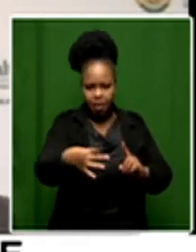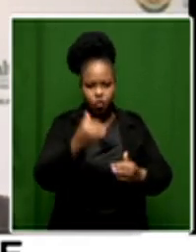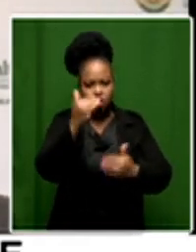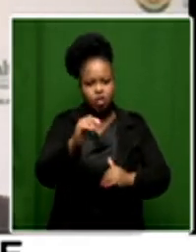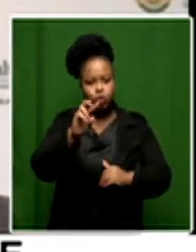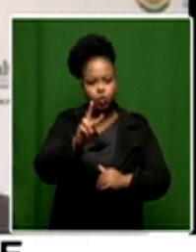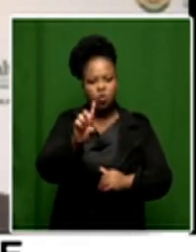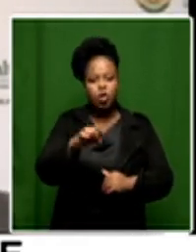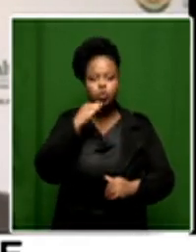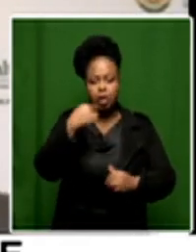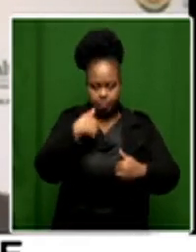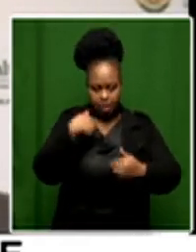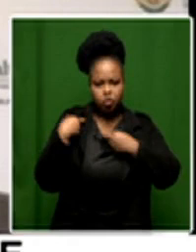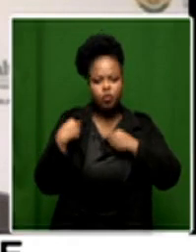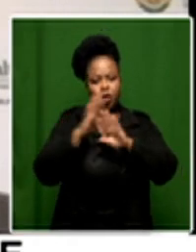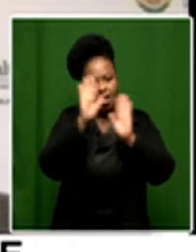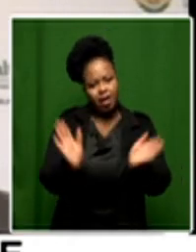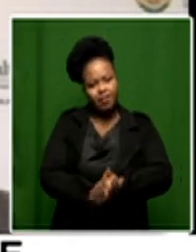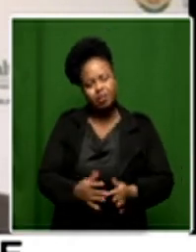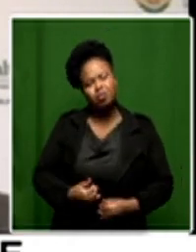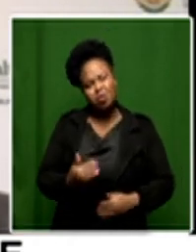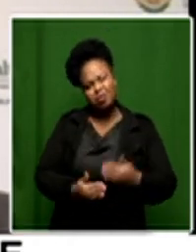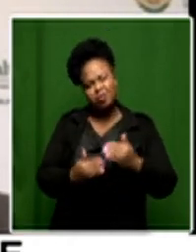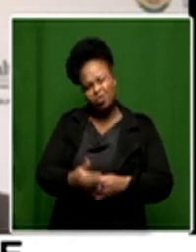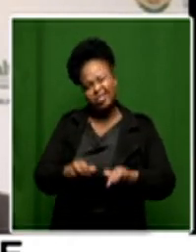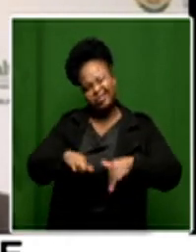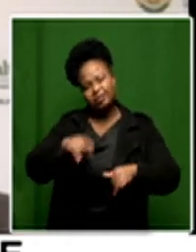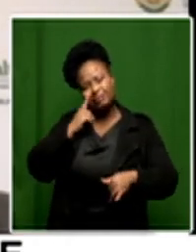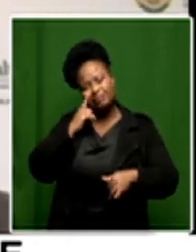Section 21. So the process we will wait